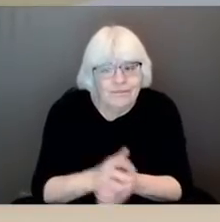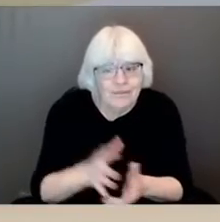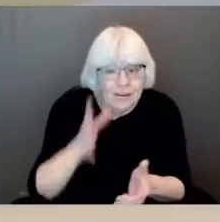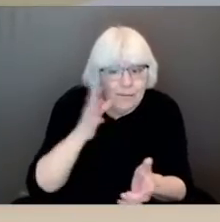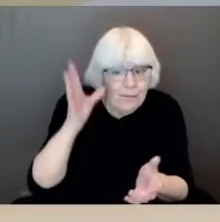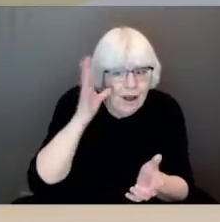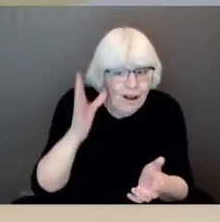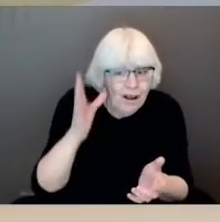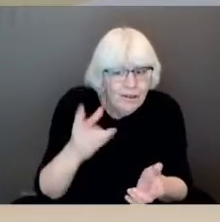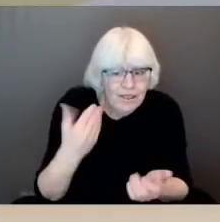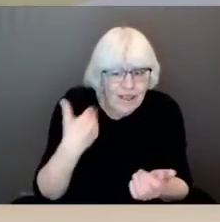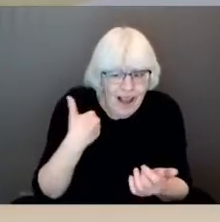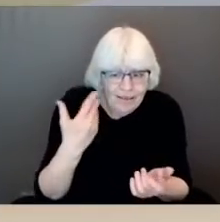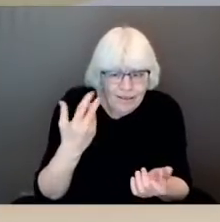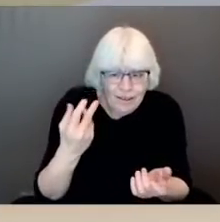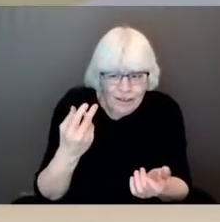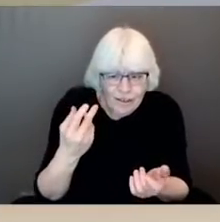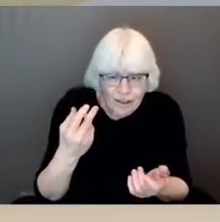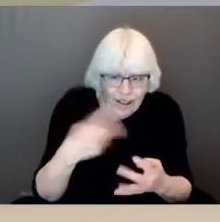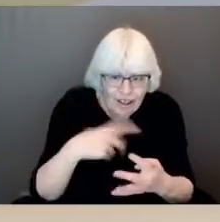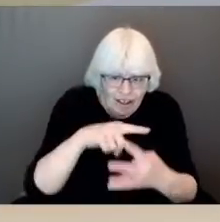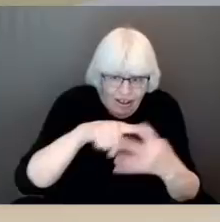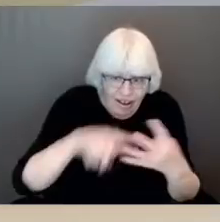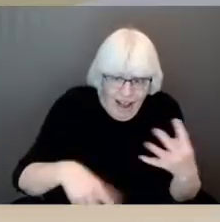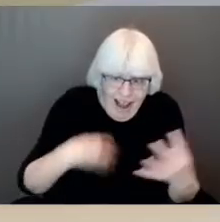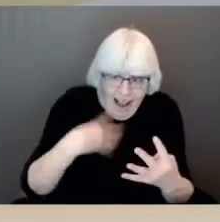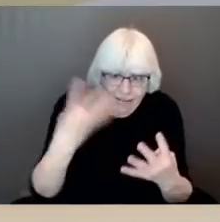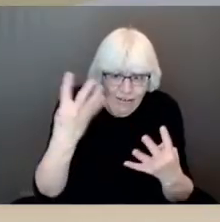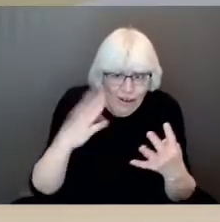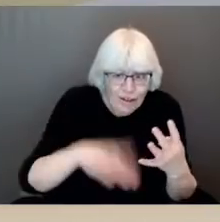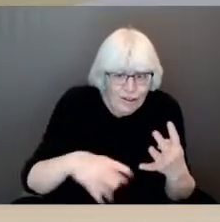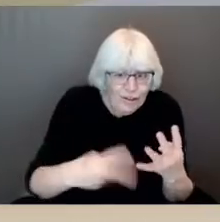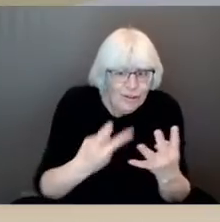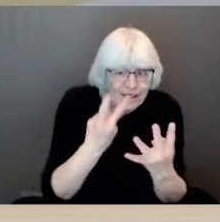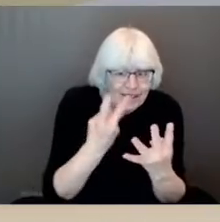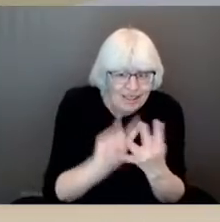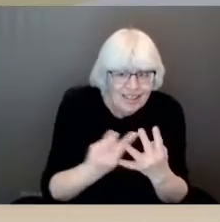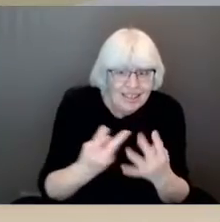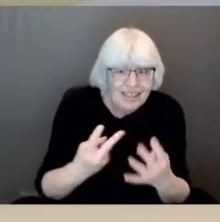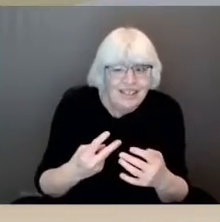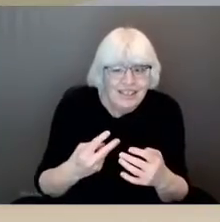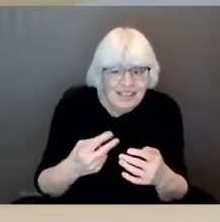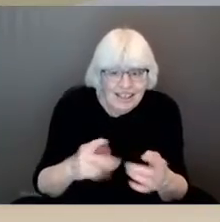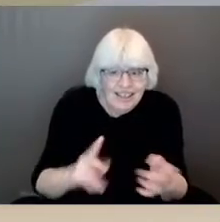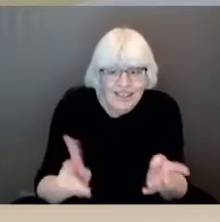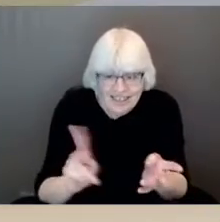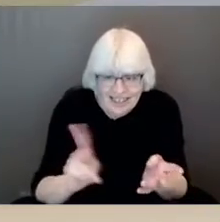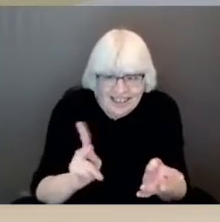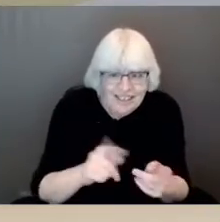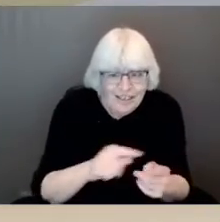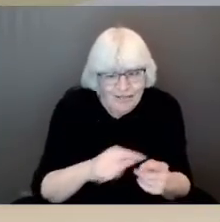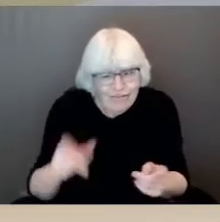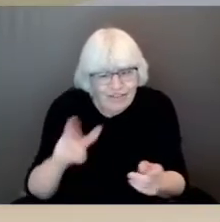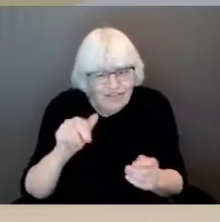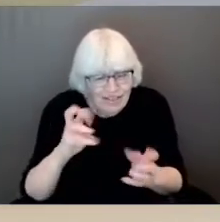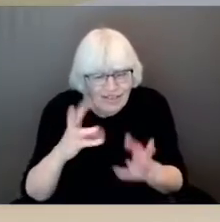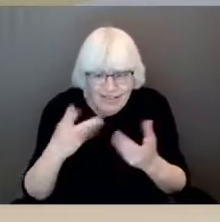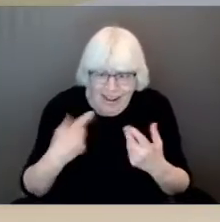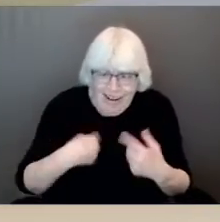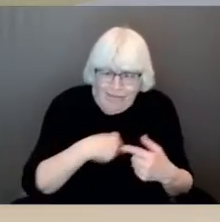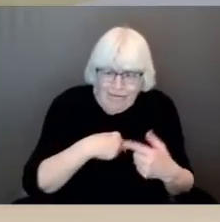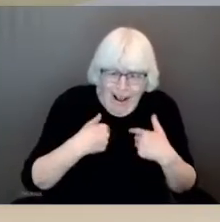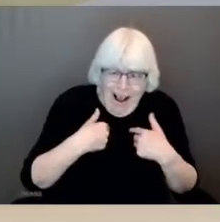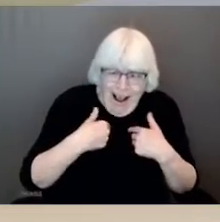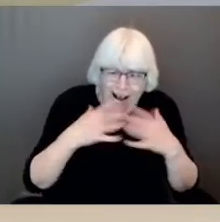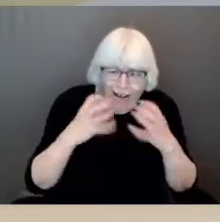4 children are in that age category. And Tuesday, the regular flu shot program starts rolling out.